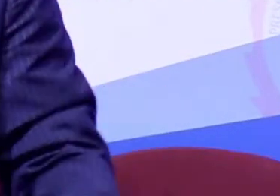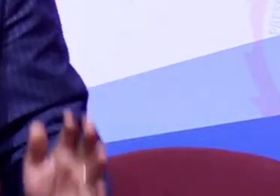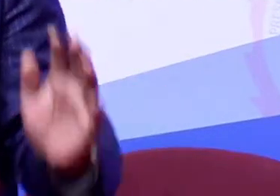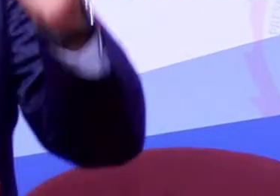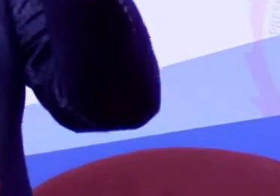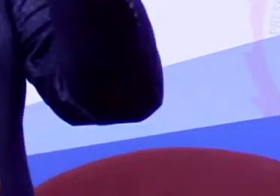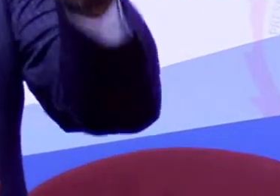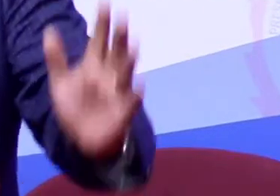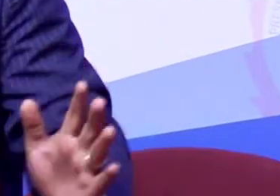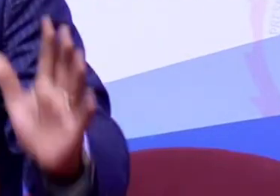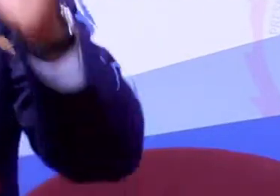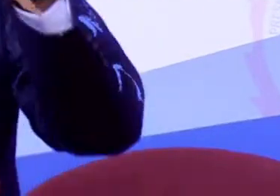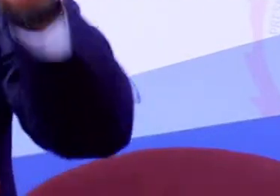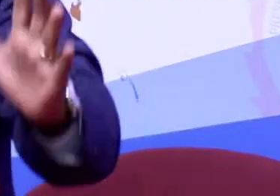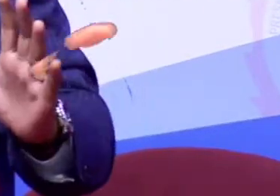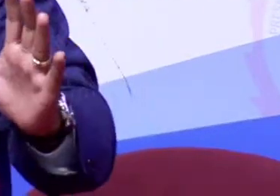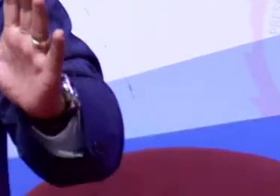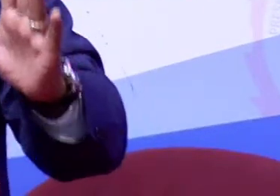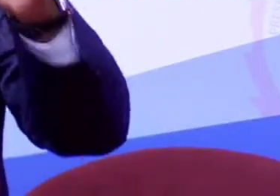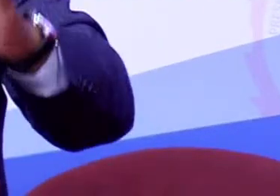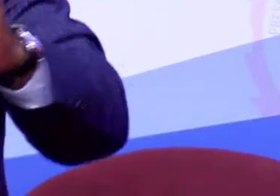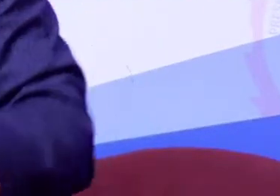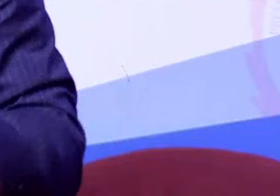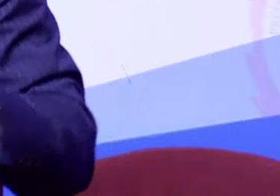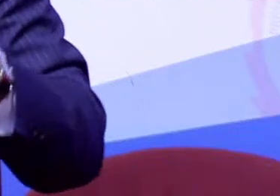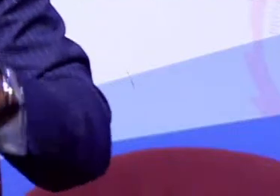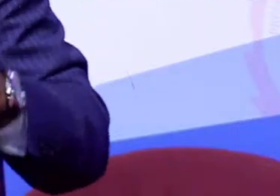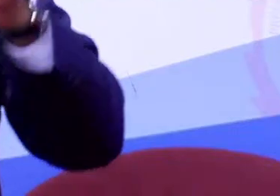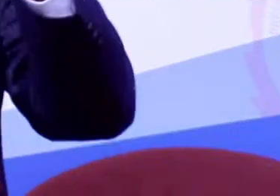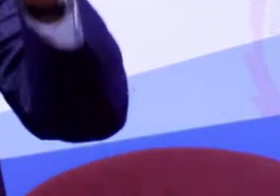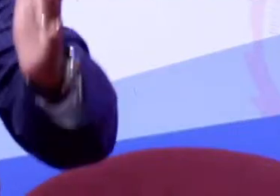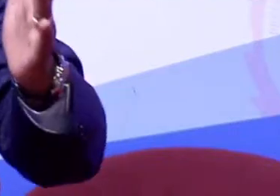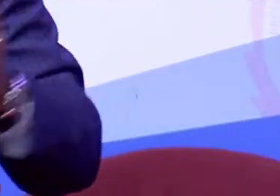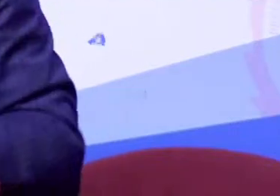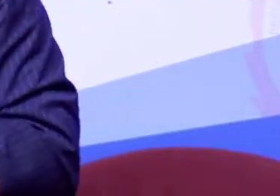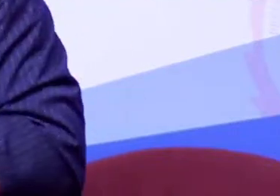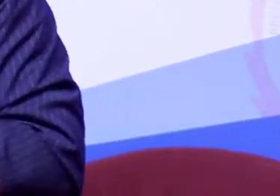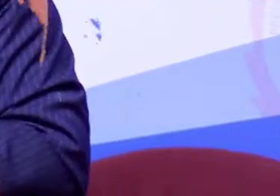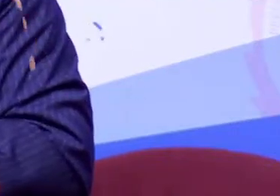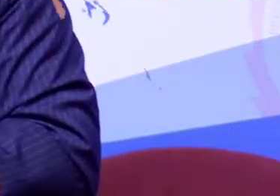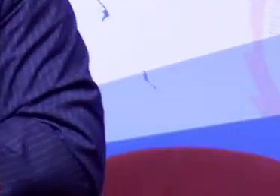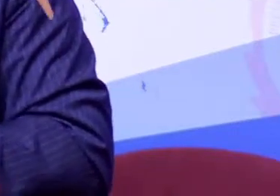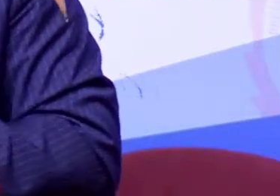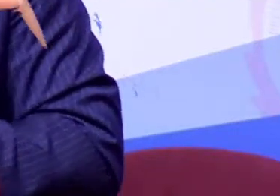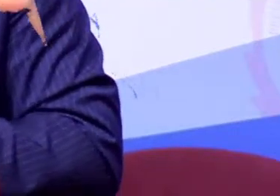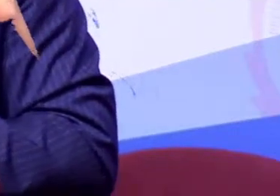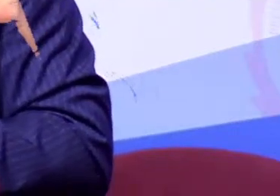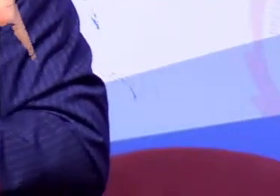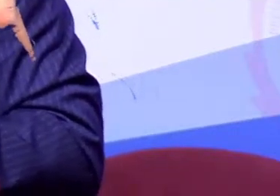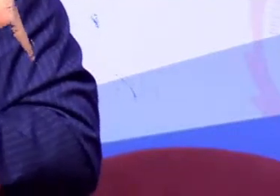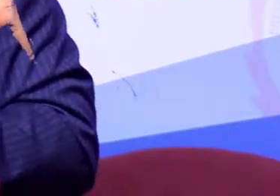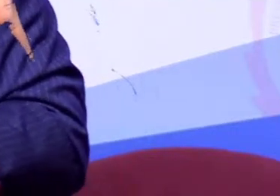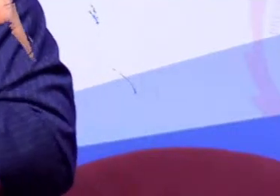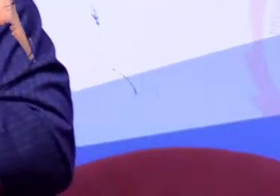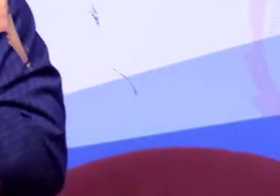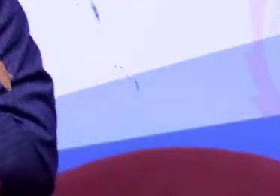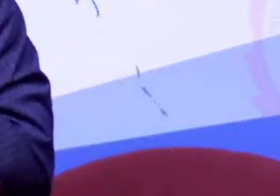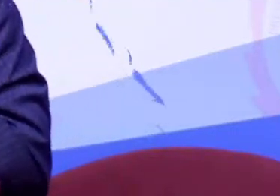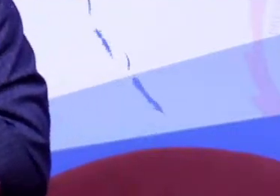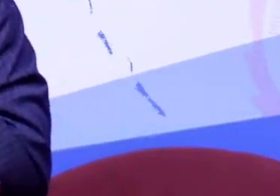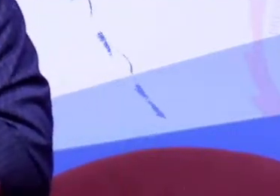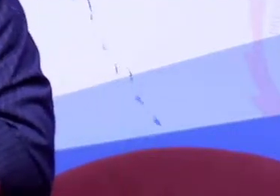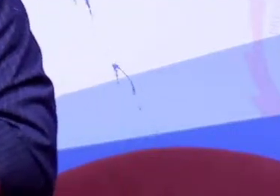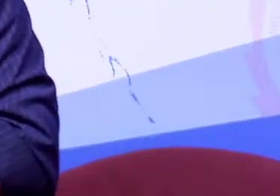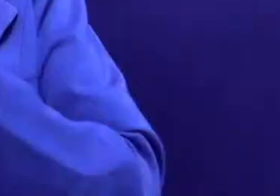master's degrees and PhD degrees would be nothing if people do not have a knowledge of God, a proper knowledge of God, primary or